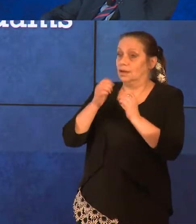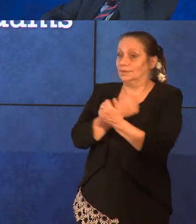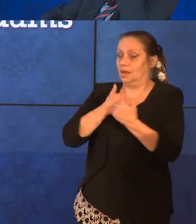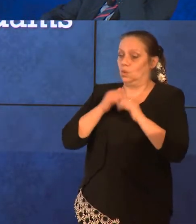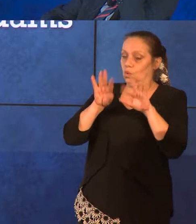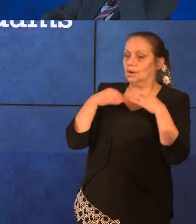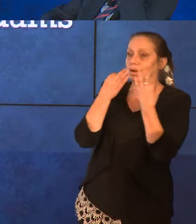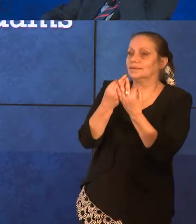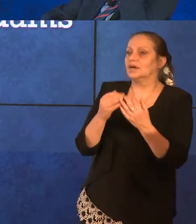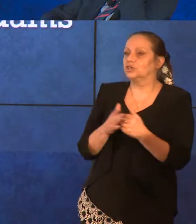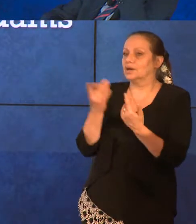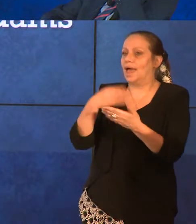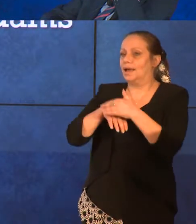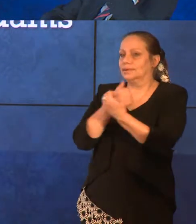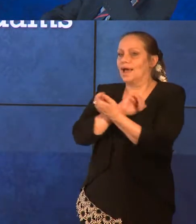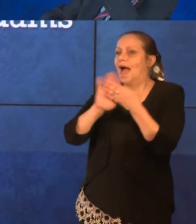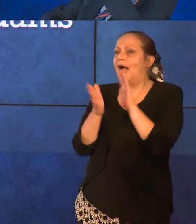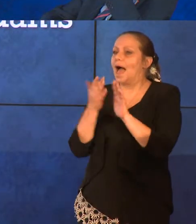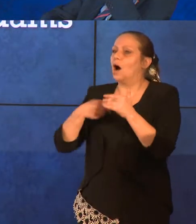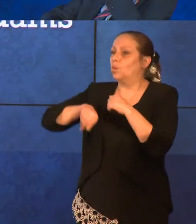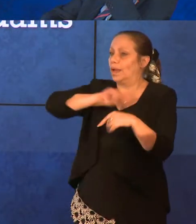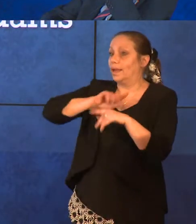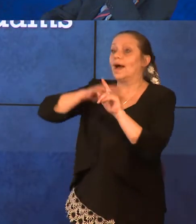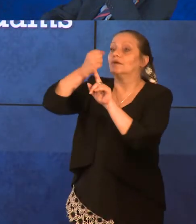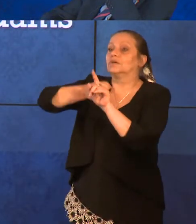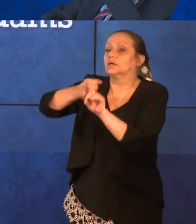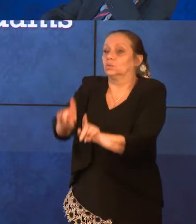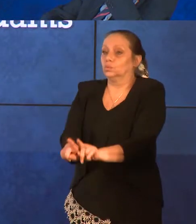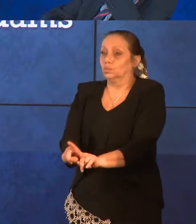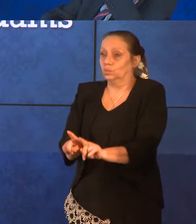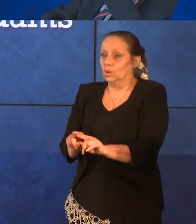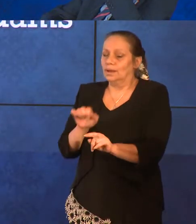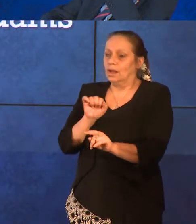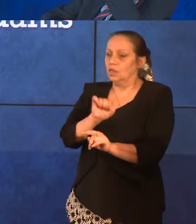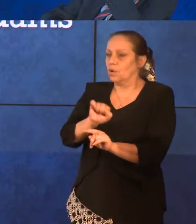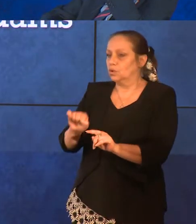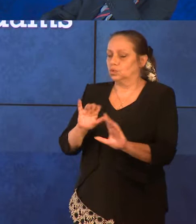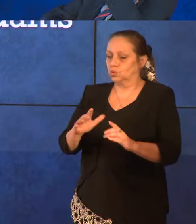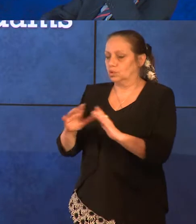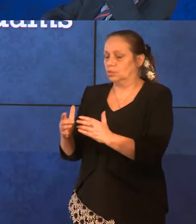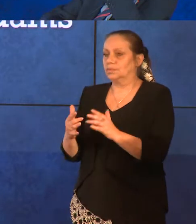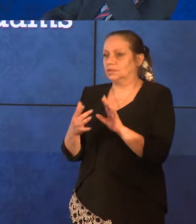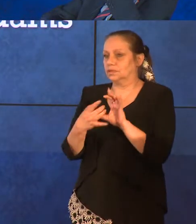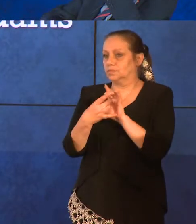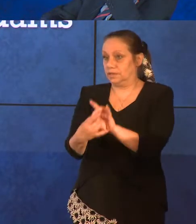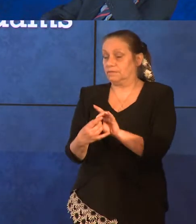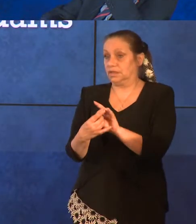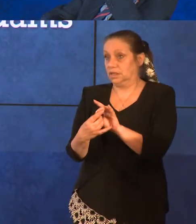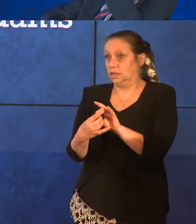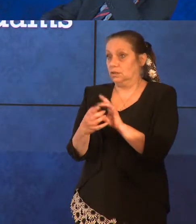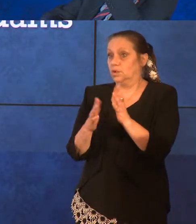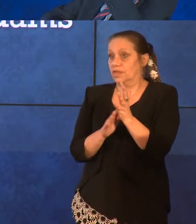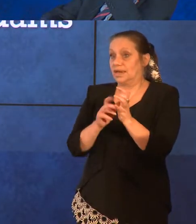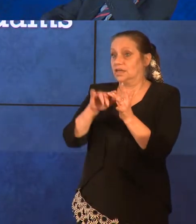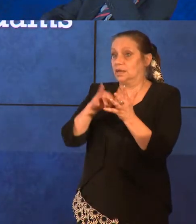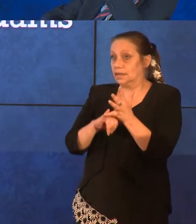also on our advocacy as well. And then specifically in relation to NDIS, we did